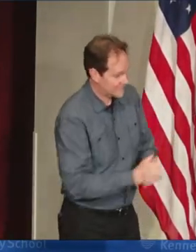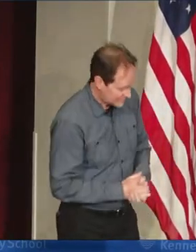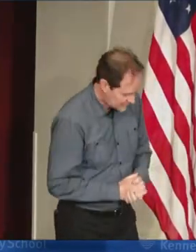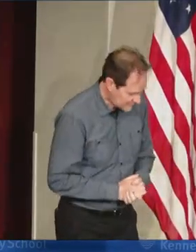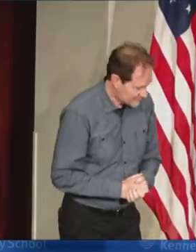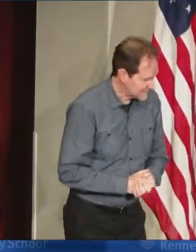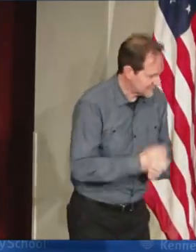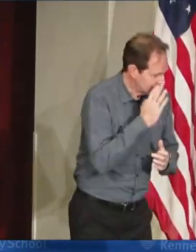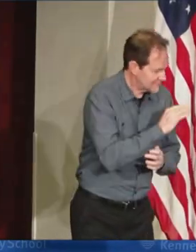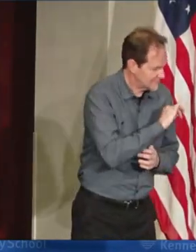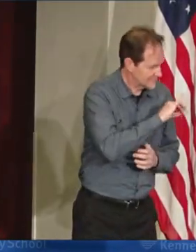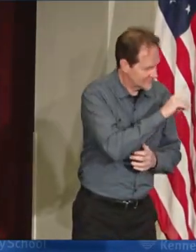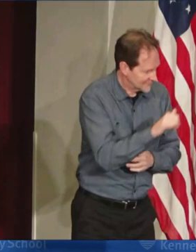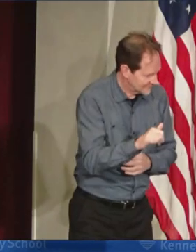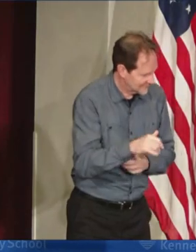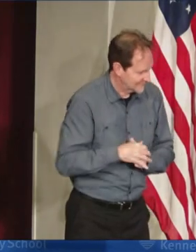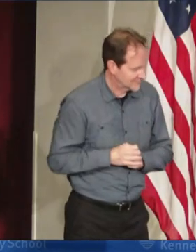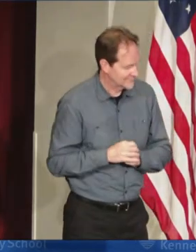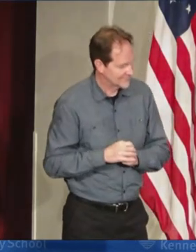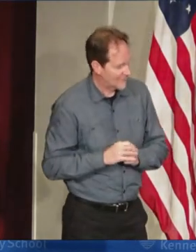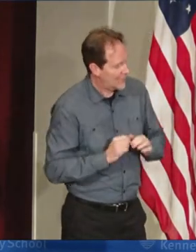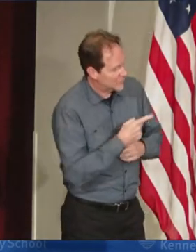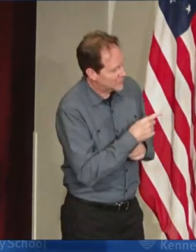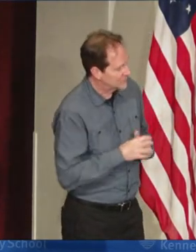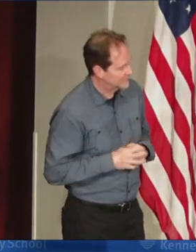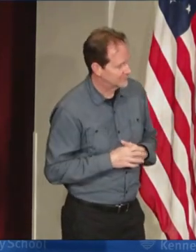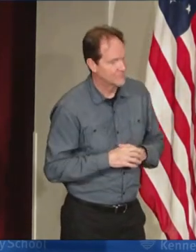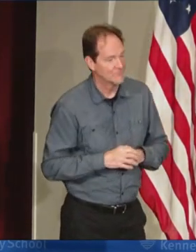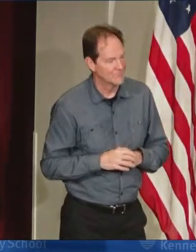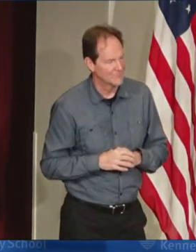Hi, Judy. Hi, Diana. How are you? Good.